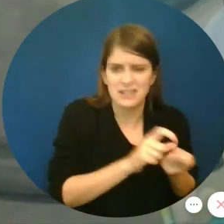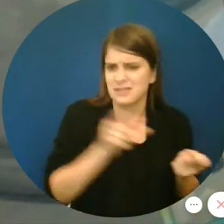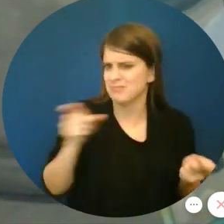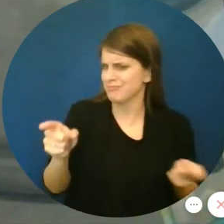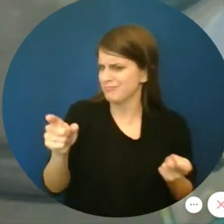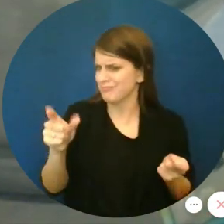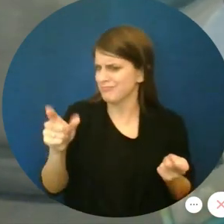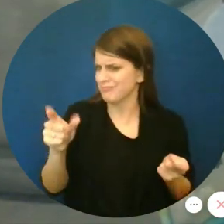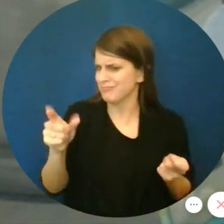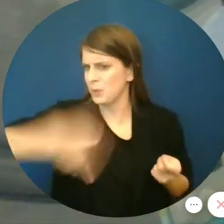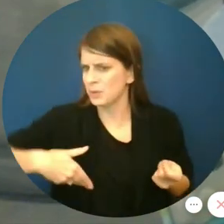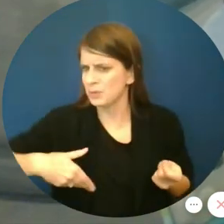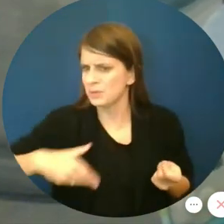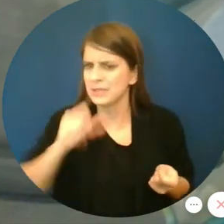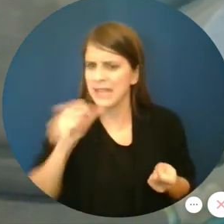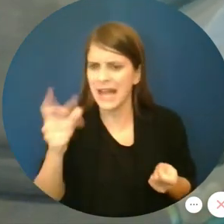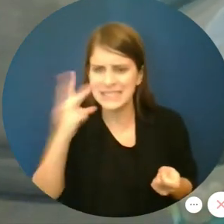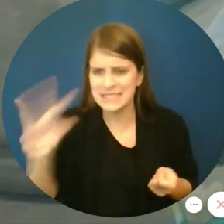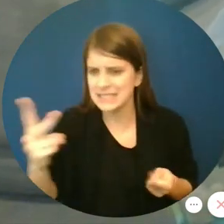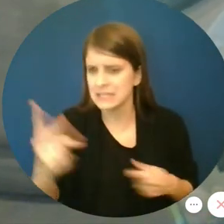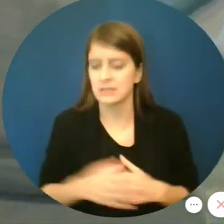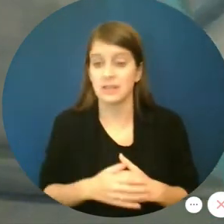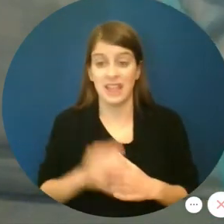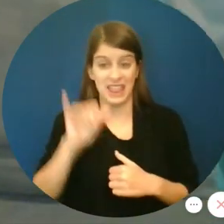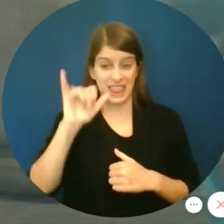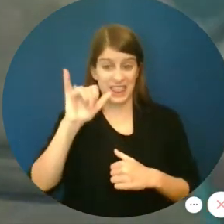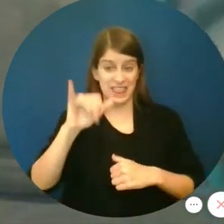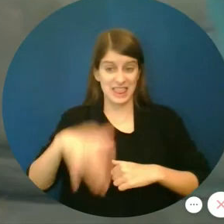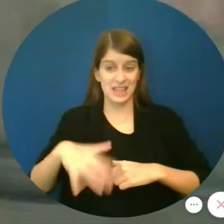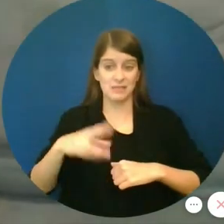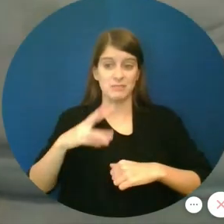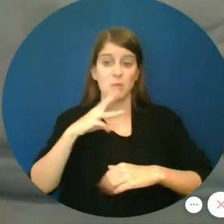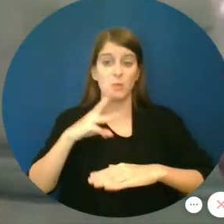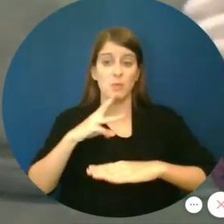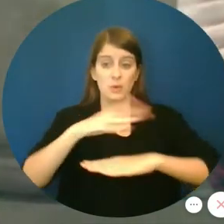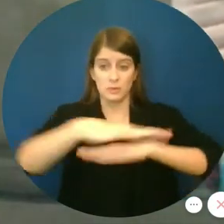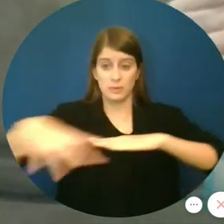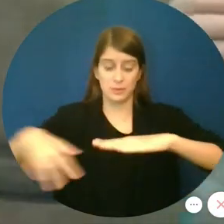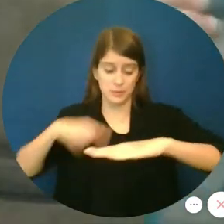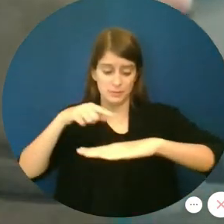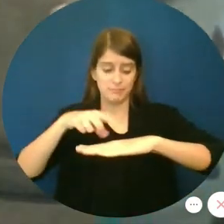to see. On the dock at dawn, he wrote poetry.